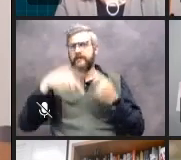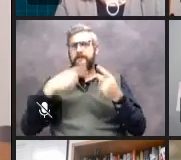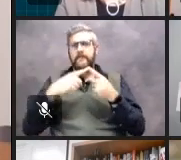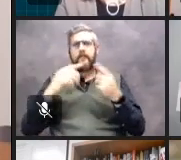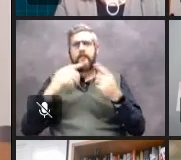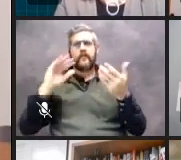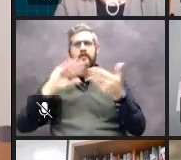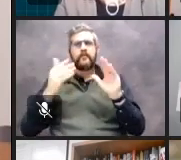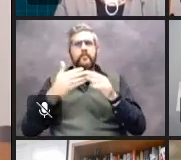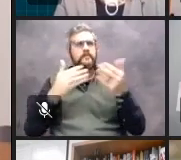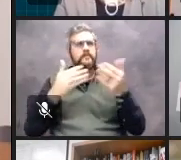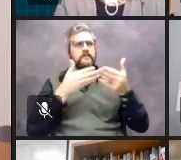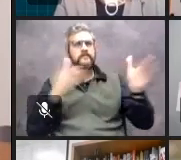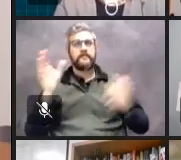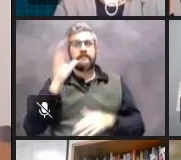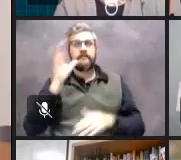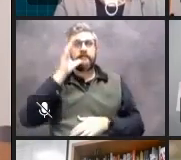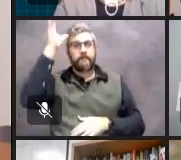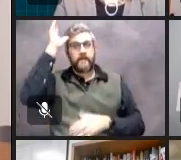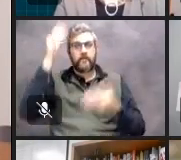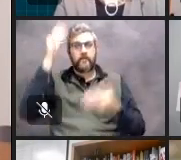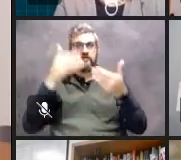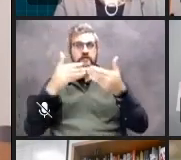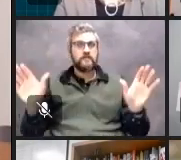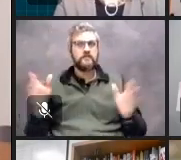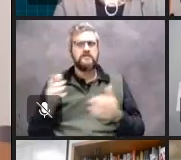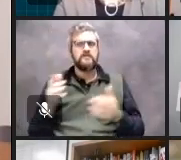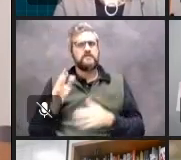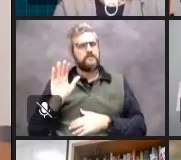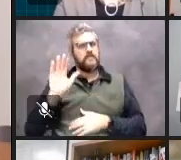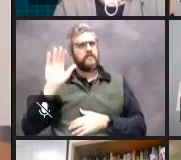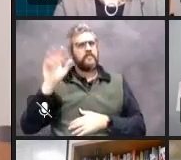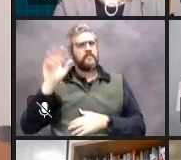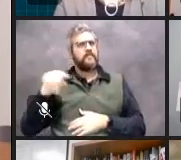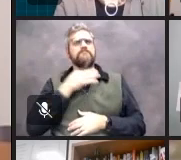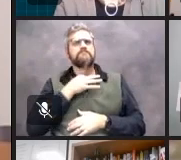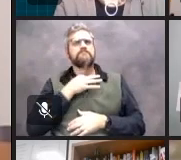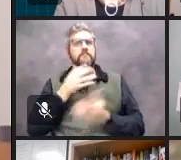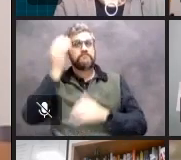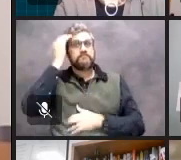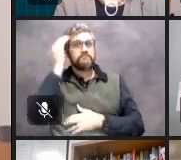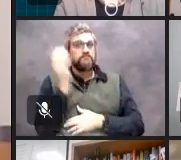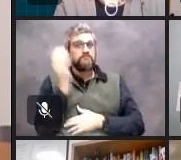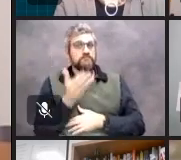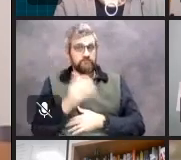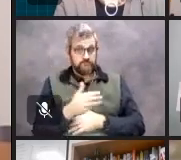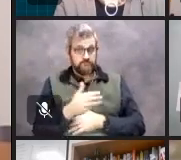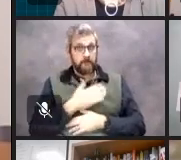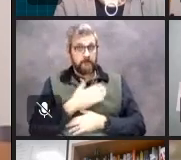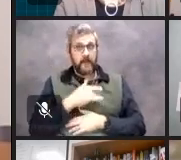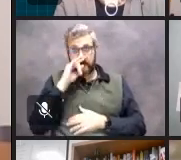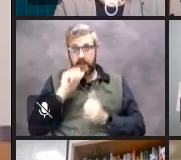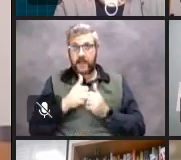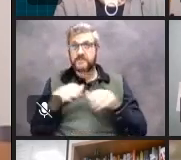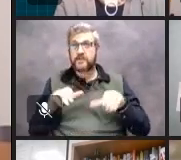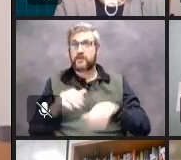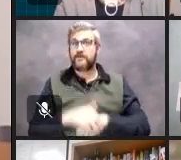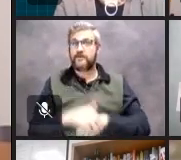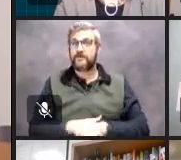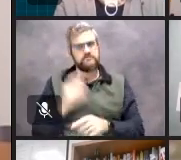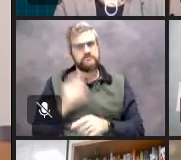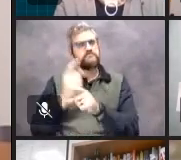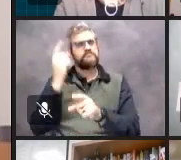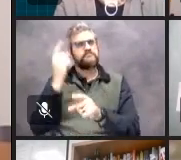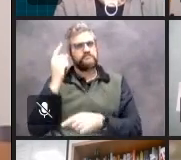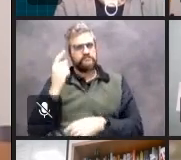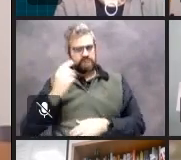think about parents, you know, what they really typically want to know is, how's my kid doing, right? What's my, you